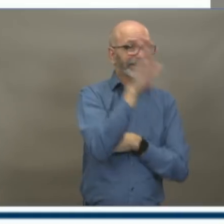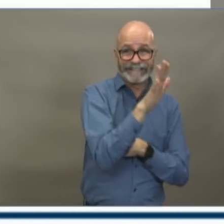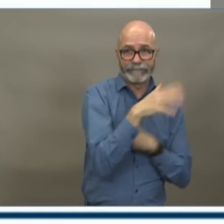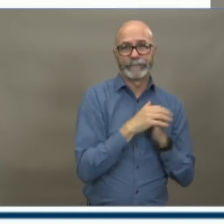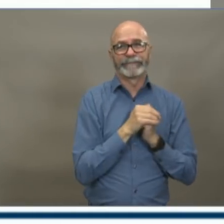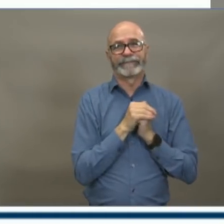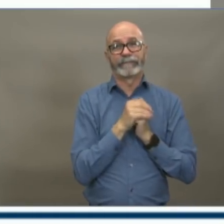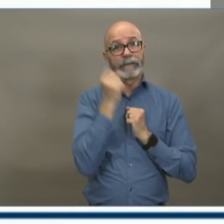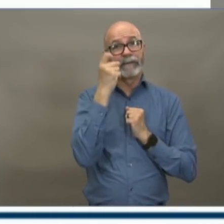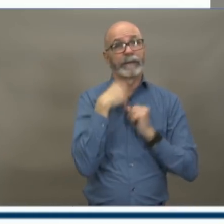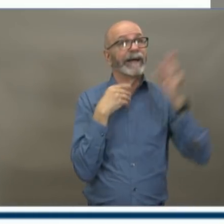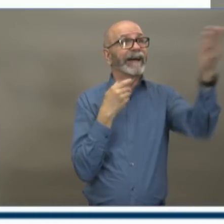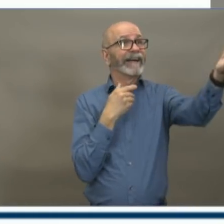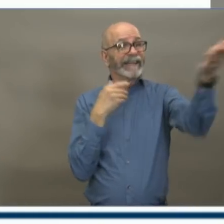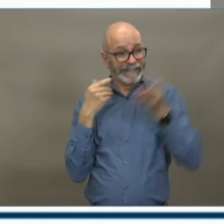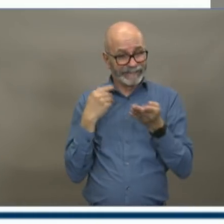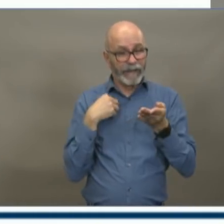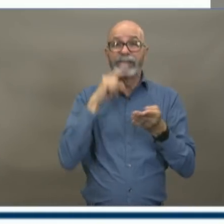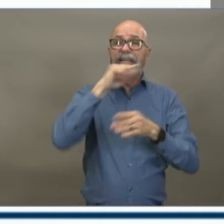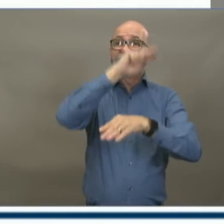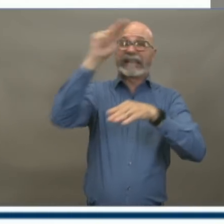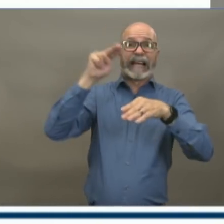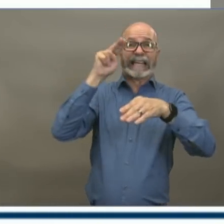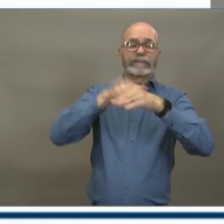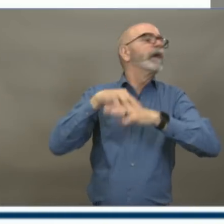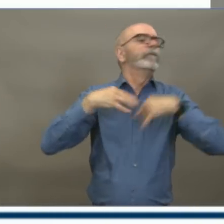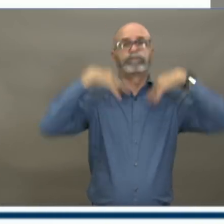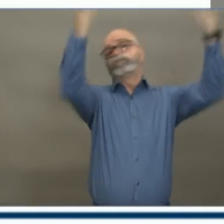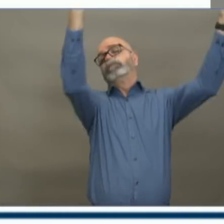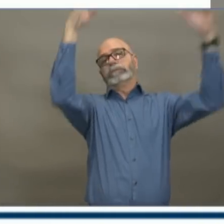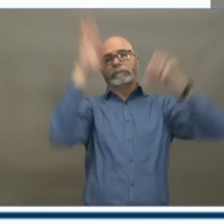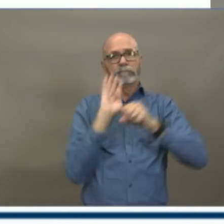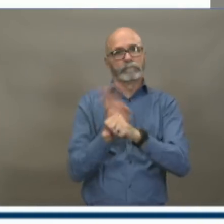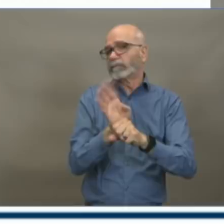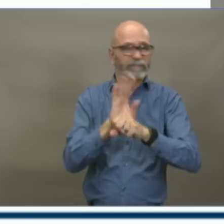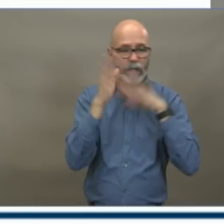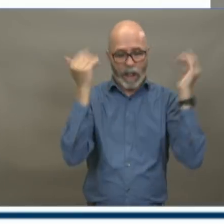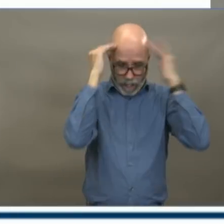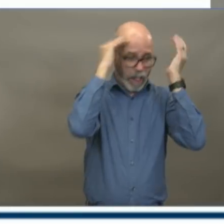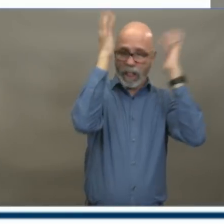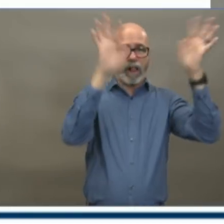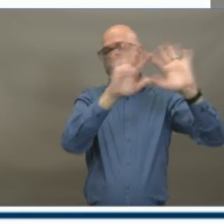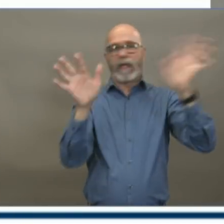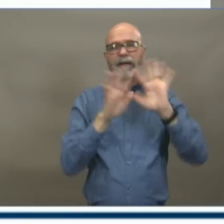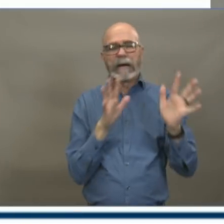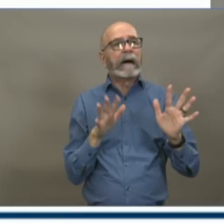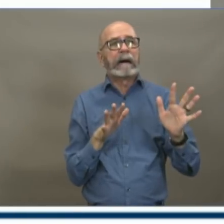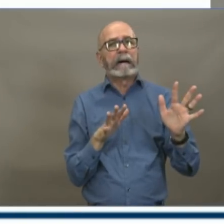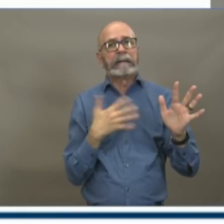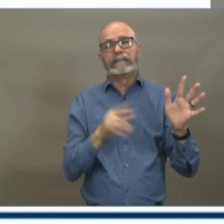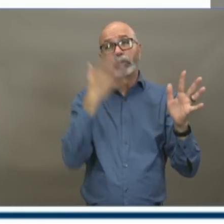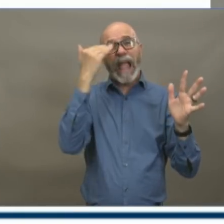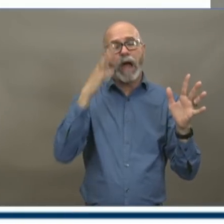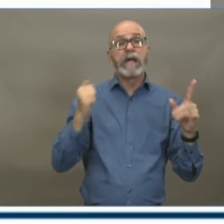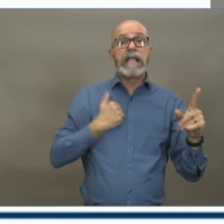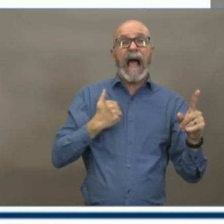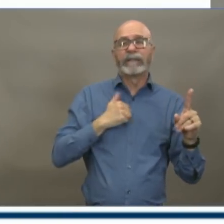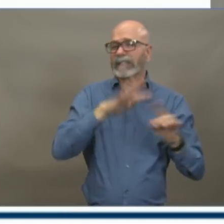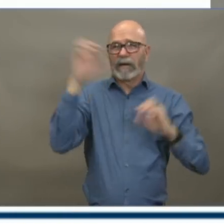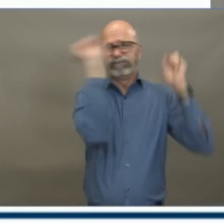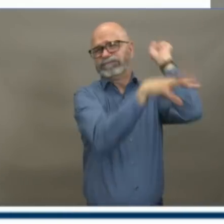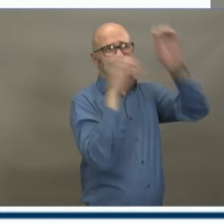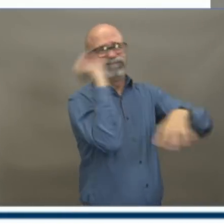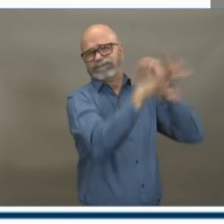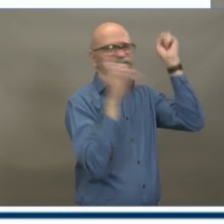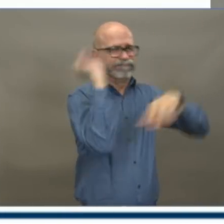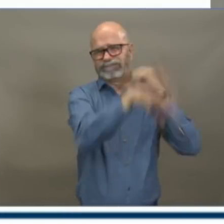national lab, which is the one lab which is doing this sequencing from across the country. So we have to be patient. We will get